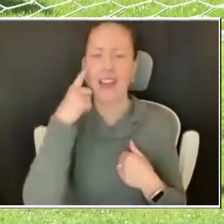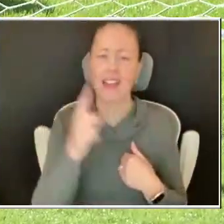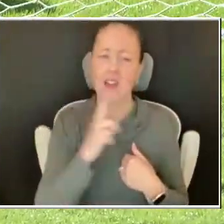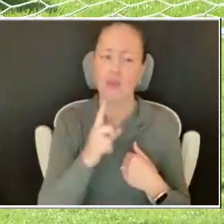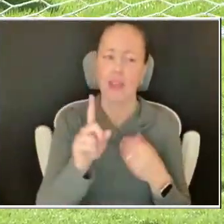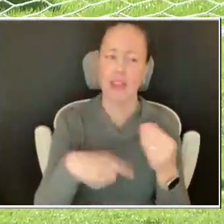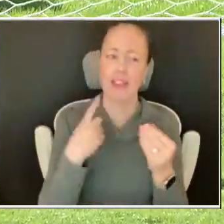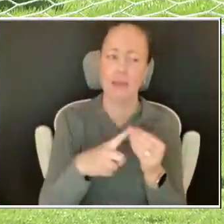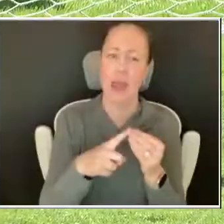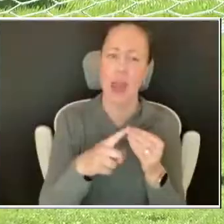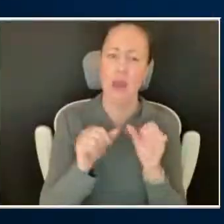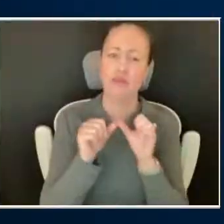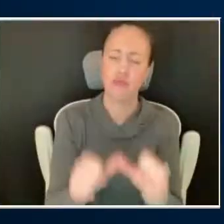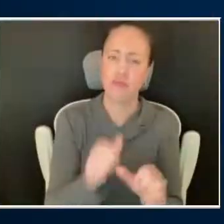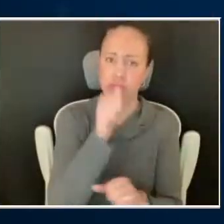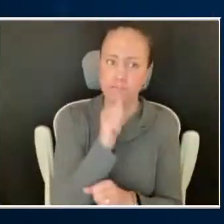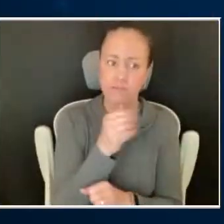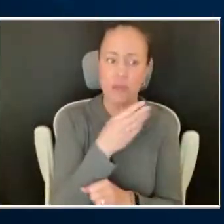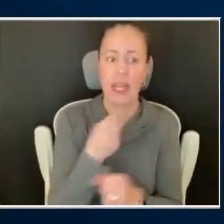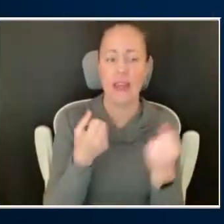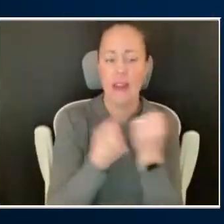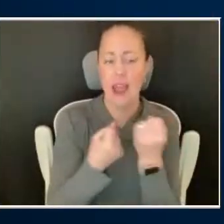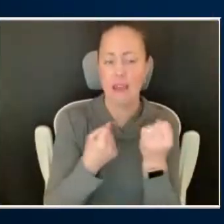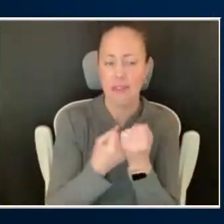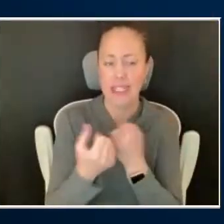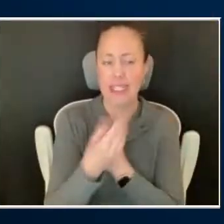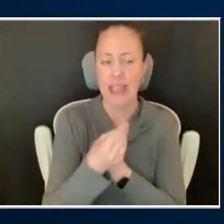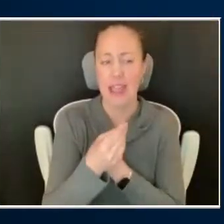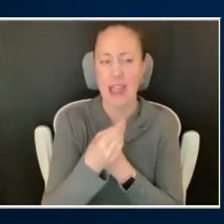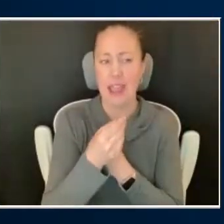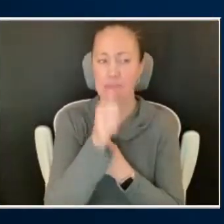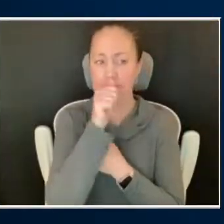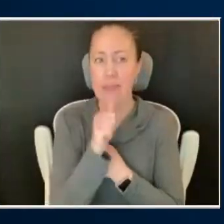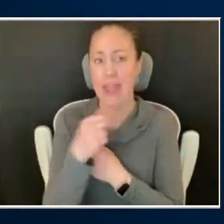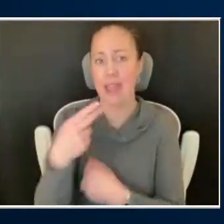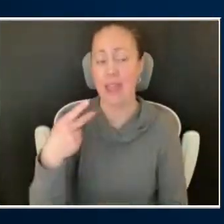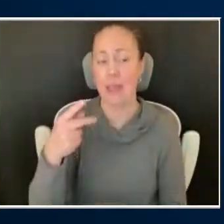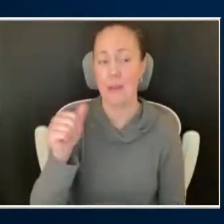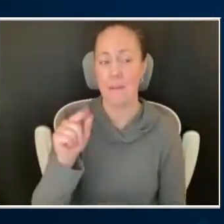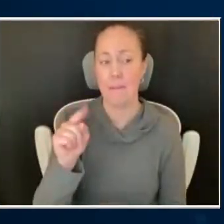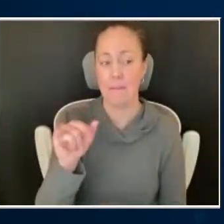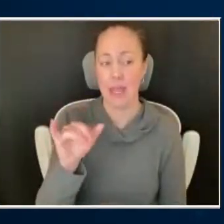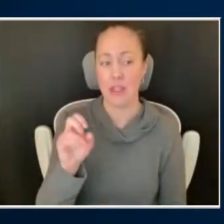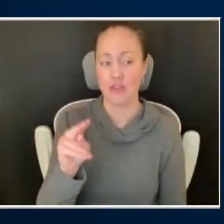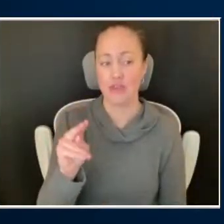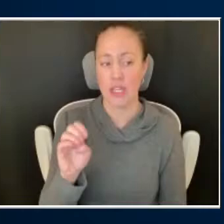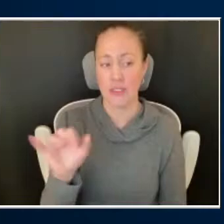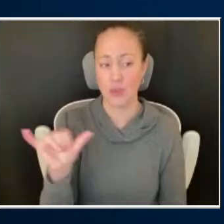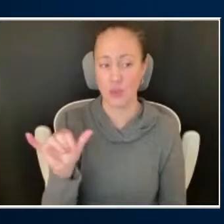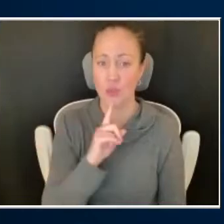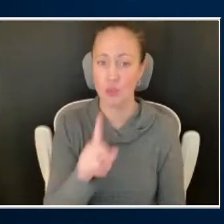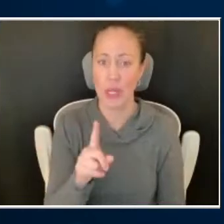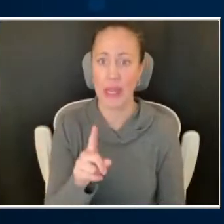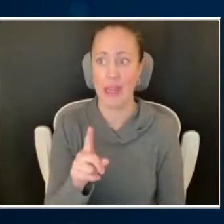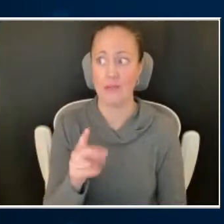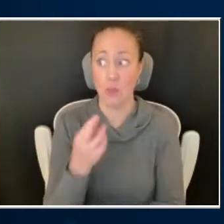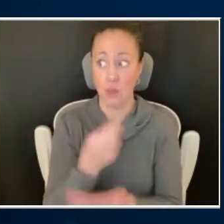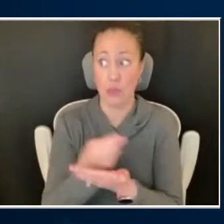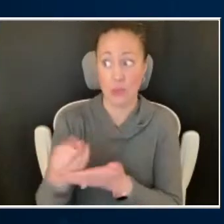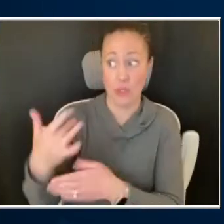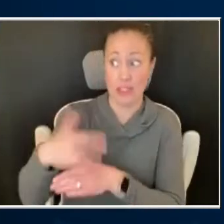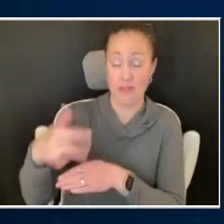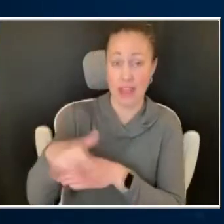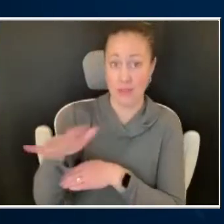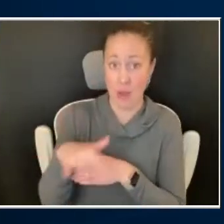about advocacy, and it's about patience. I think the resources are available to us